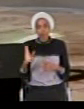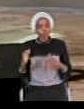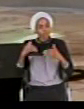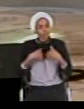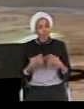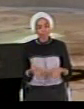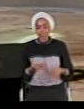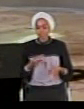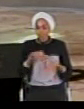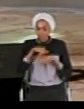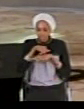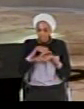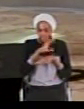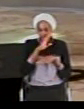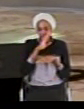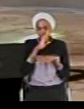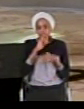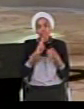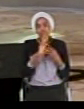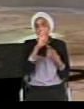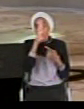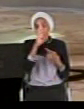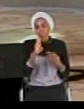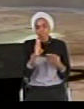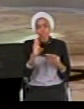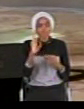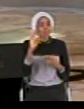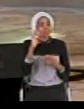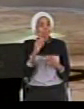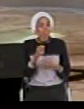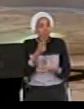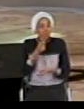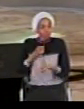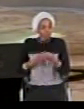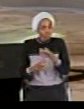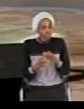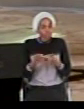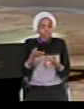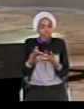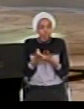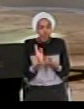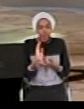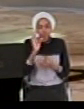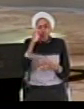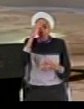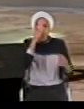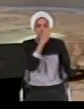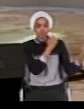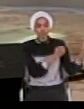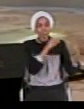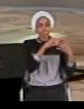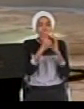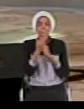set forth to be a propitiation through faith in his blood, is the